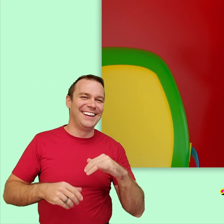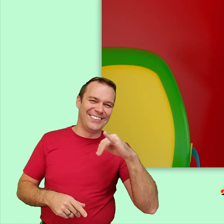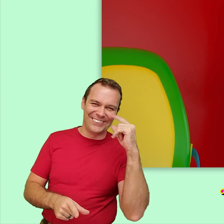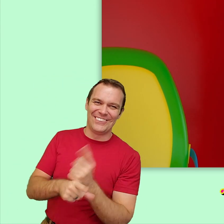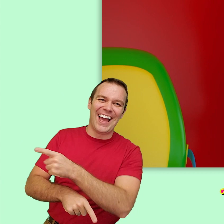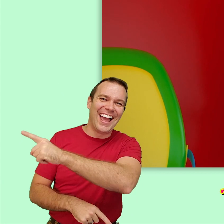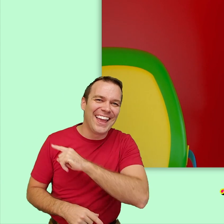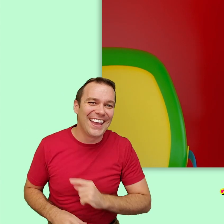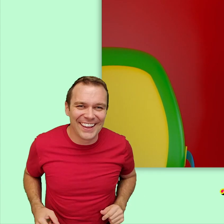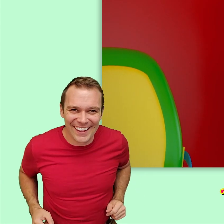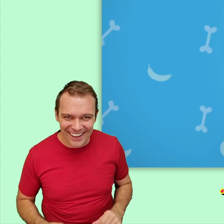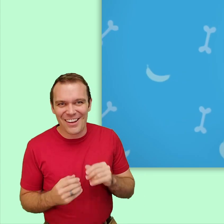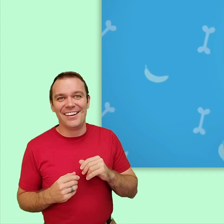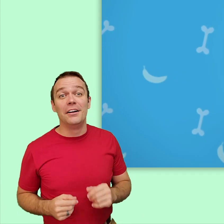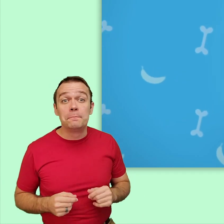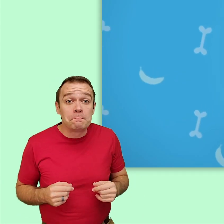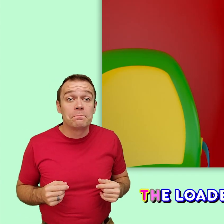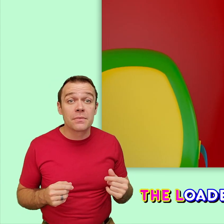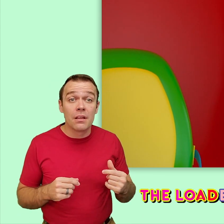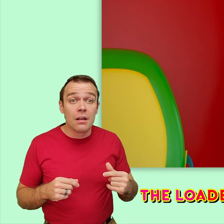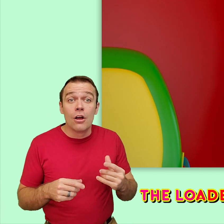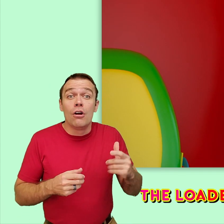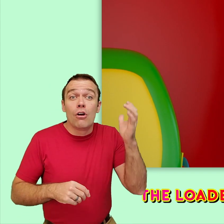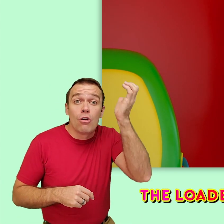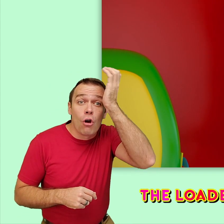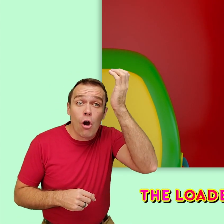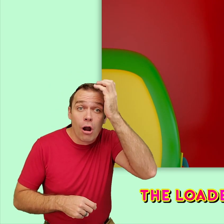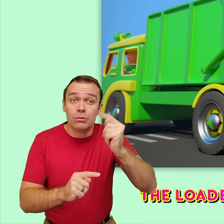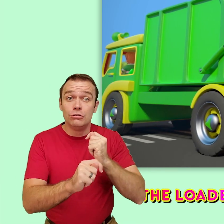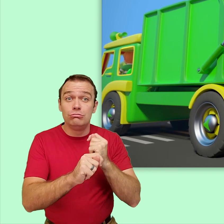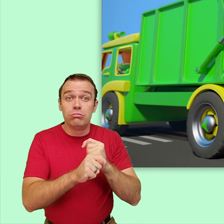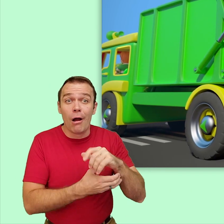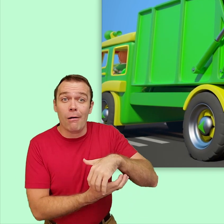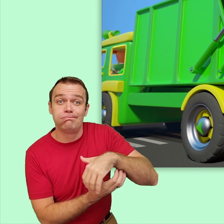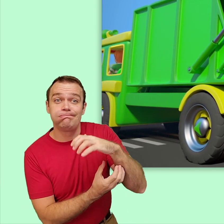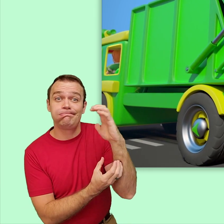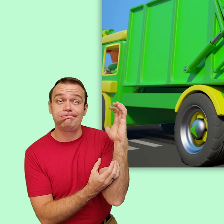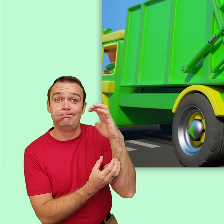Yippee! That's right! The loader on the garbage truck goes up